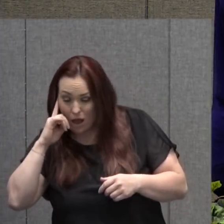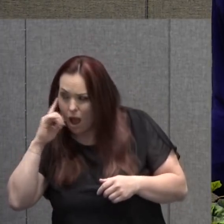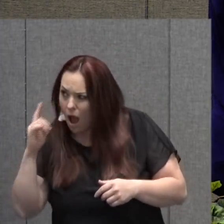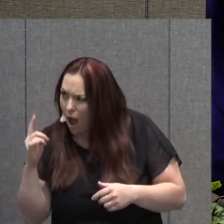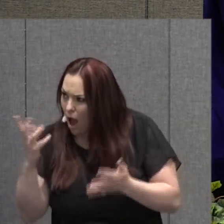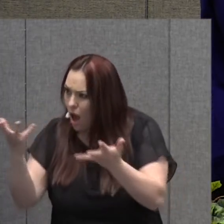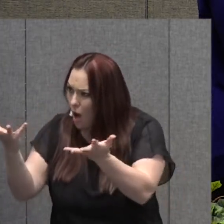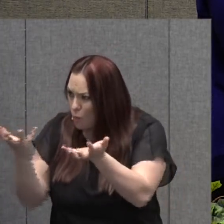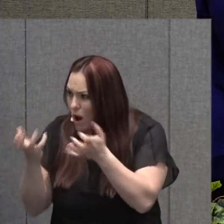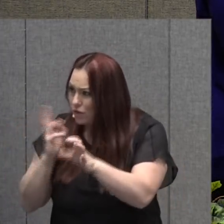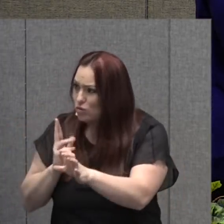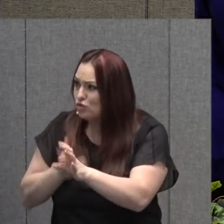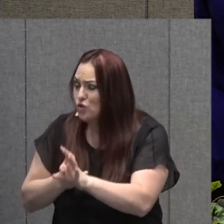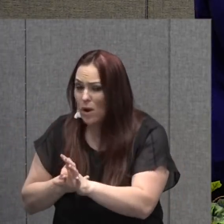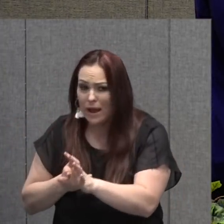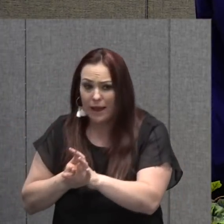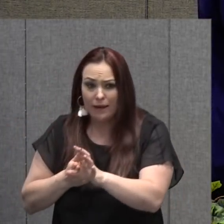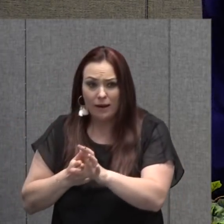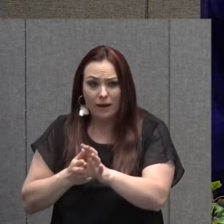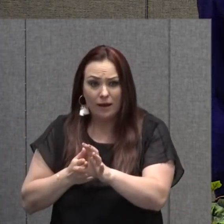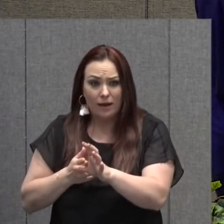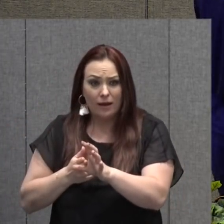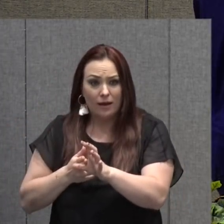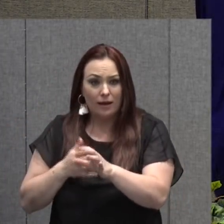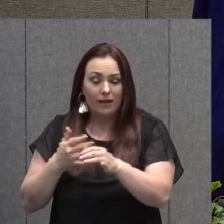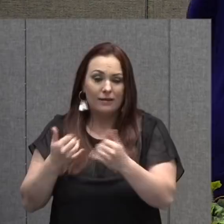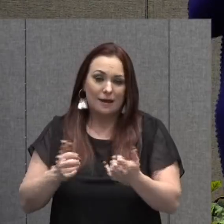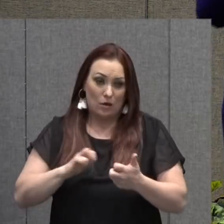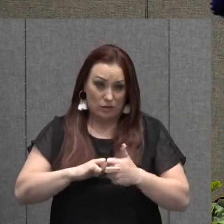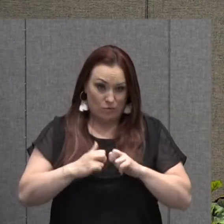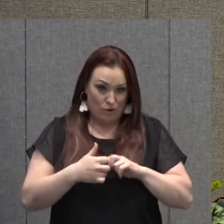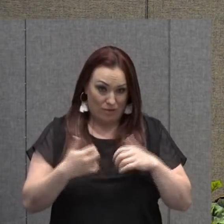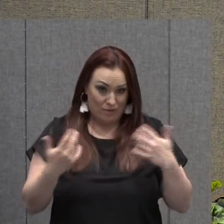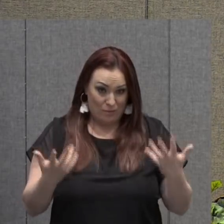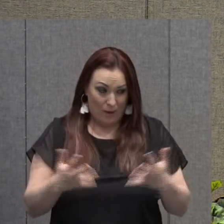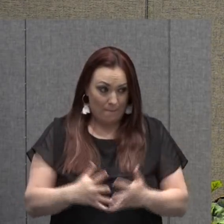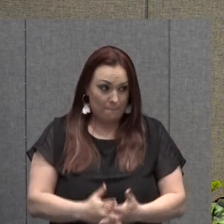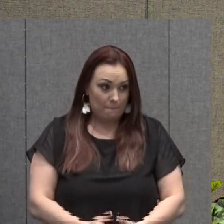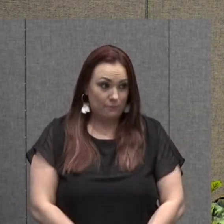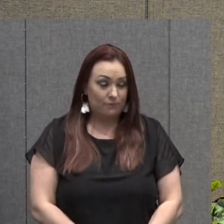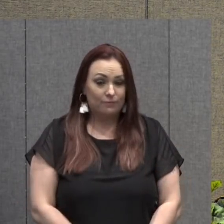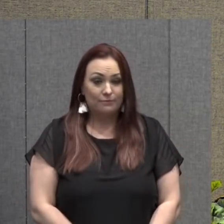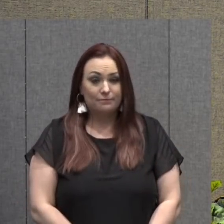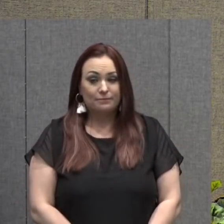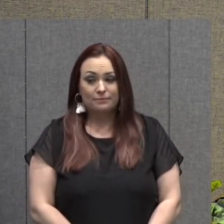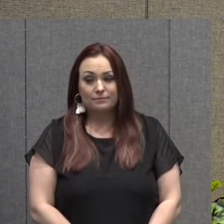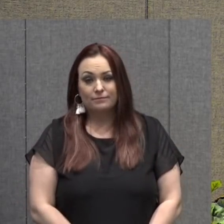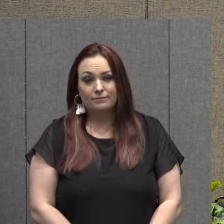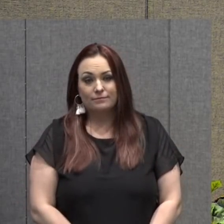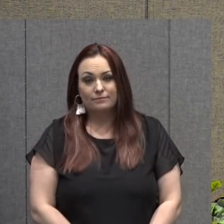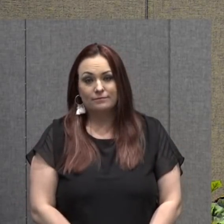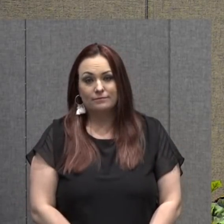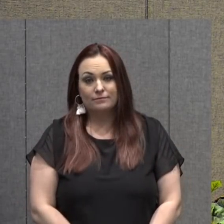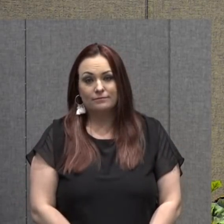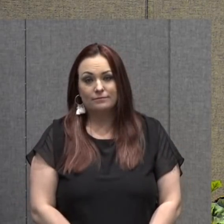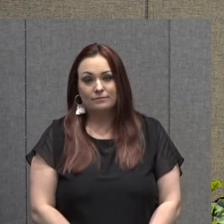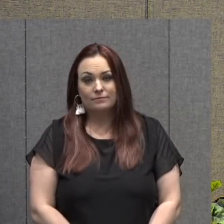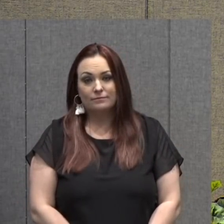he wanted to join. And here is where I'm going to throw the problem.